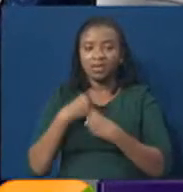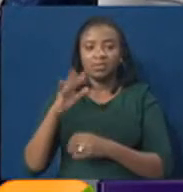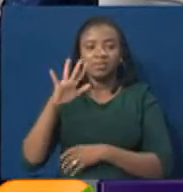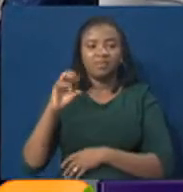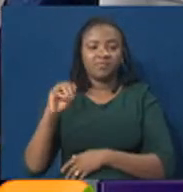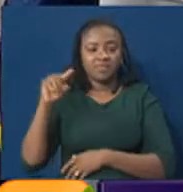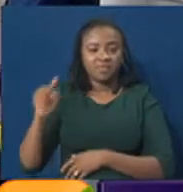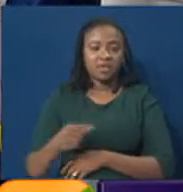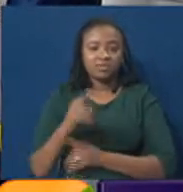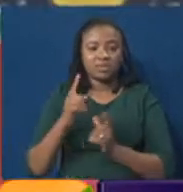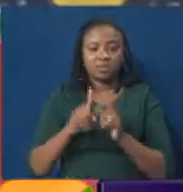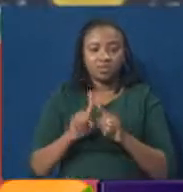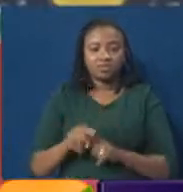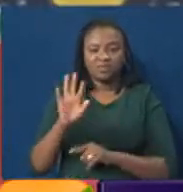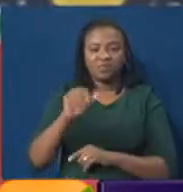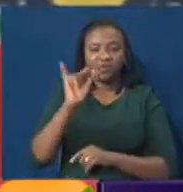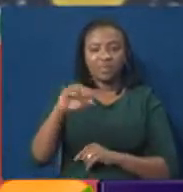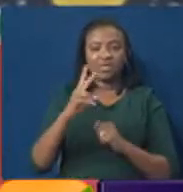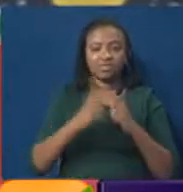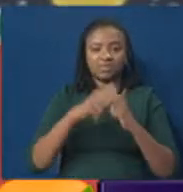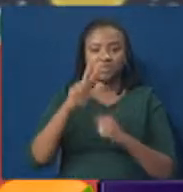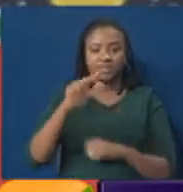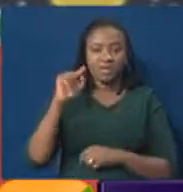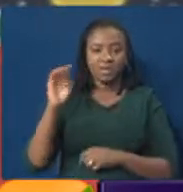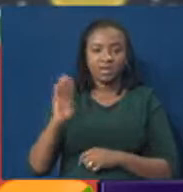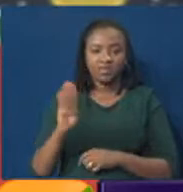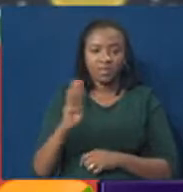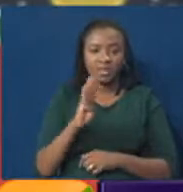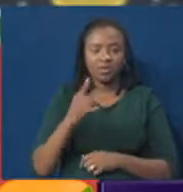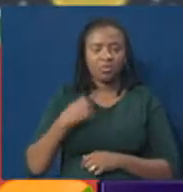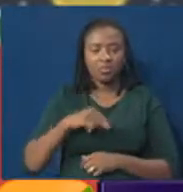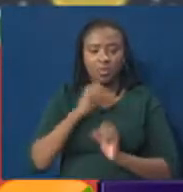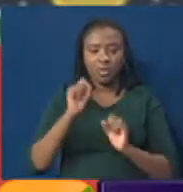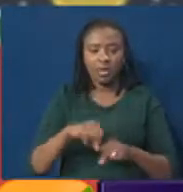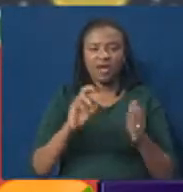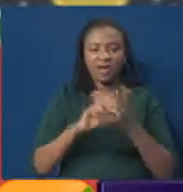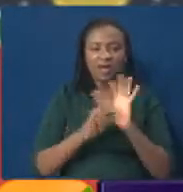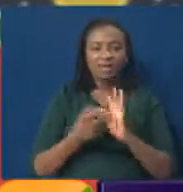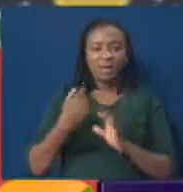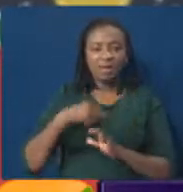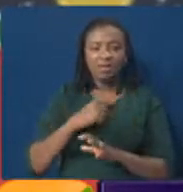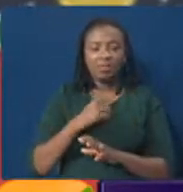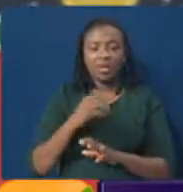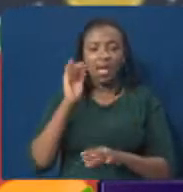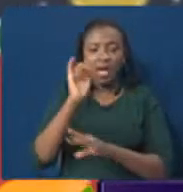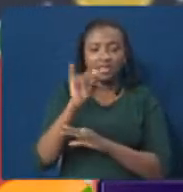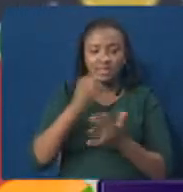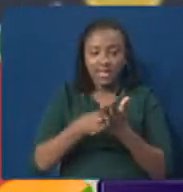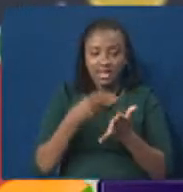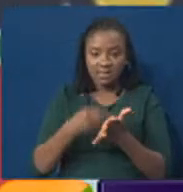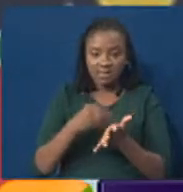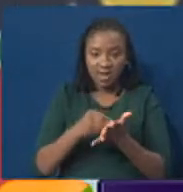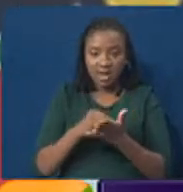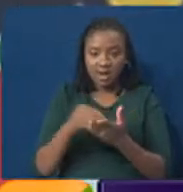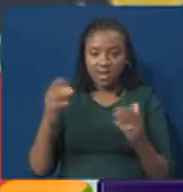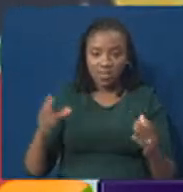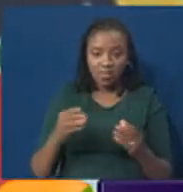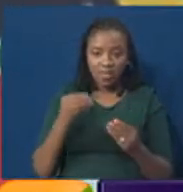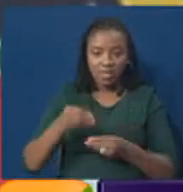that money, we'll be able, and one thing I want you to note is that they are not asking that money to, at the same